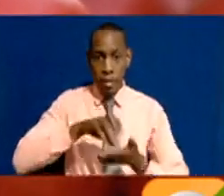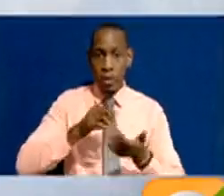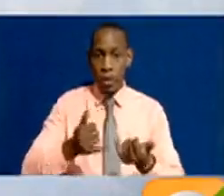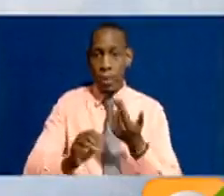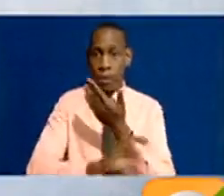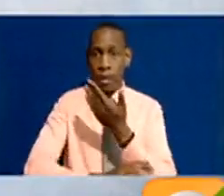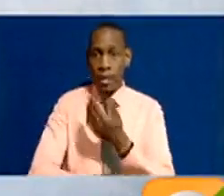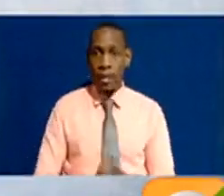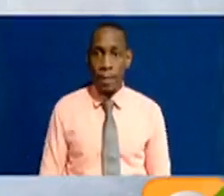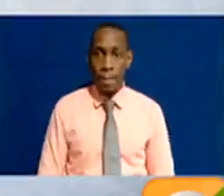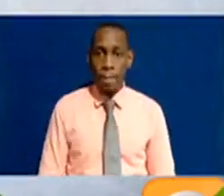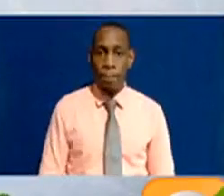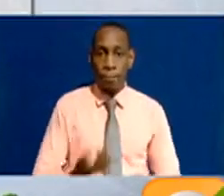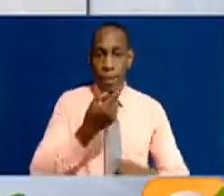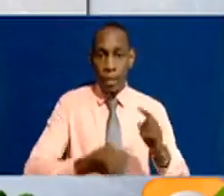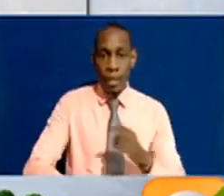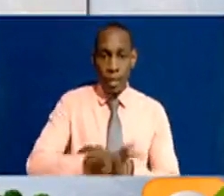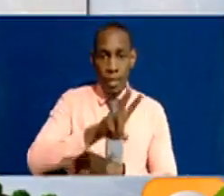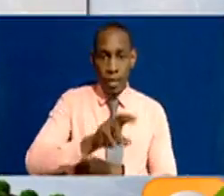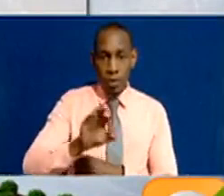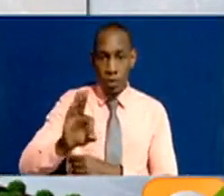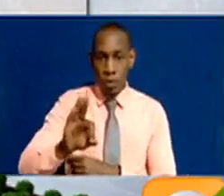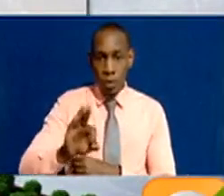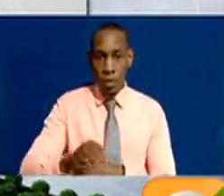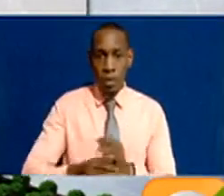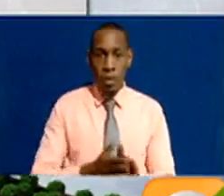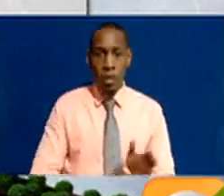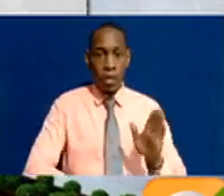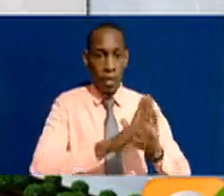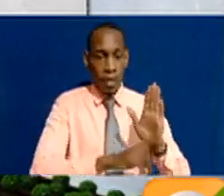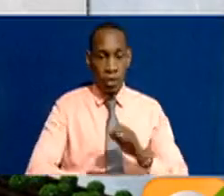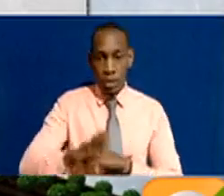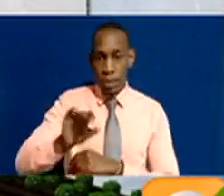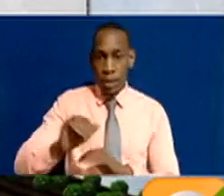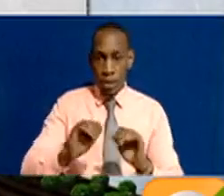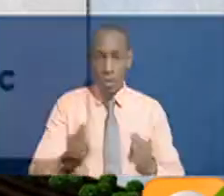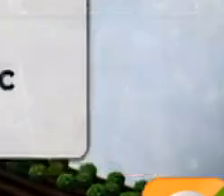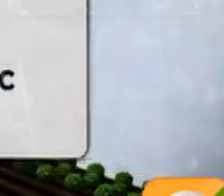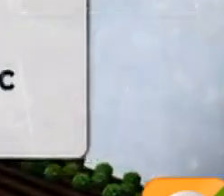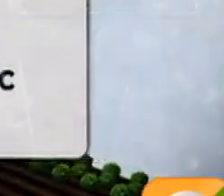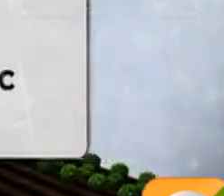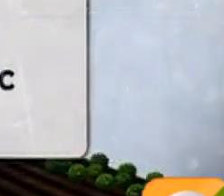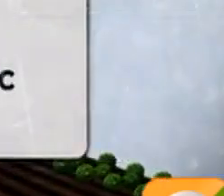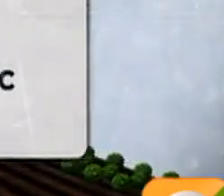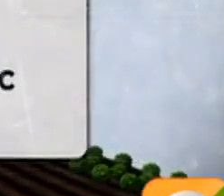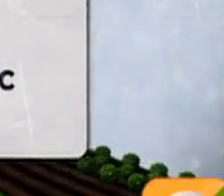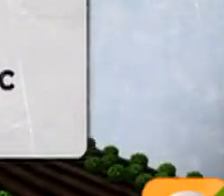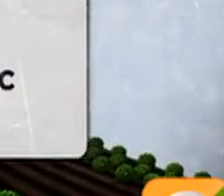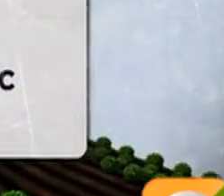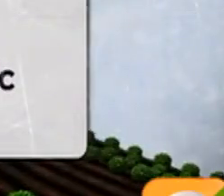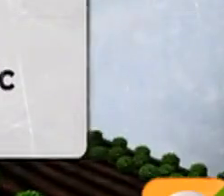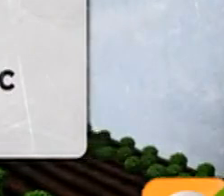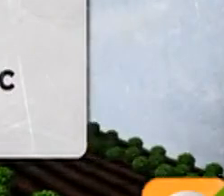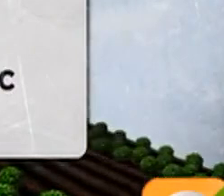country. The 2003 Cartagena Protocol on Biosafety makes it clear that products from new